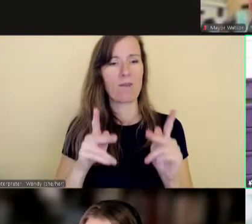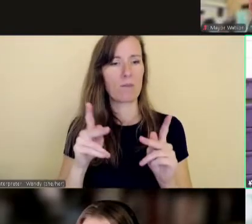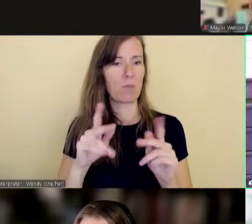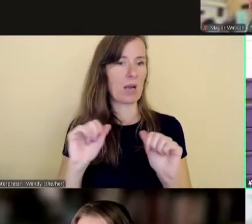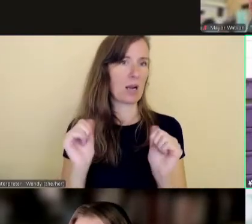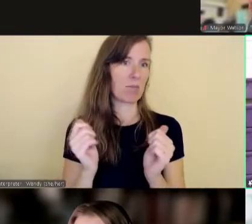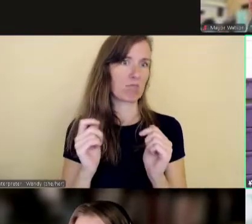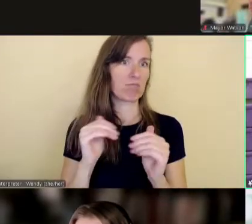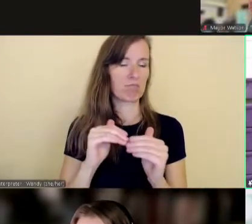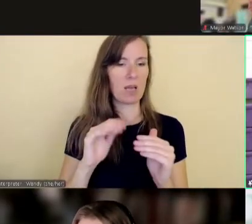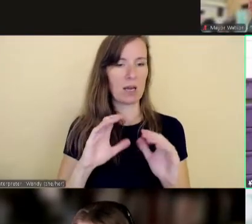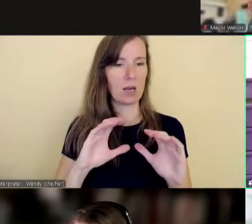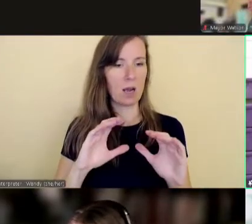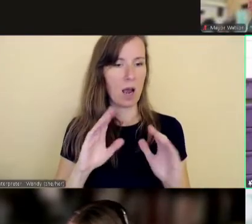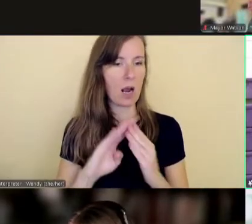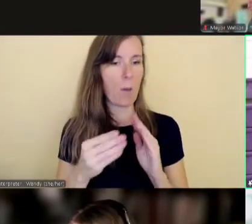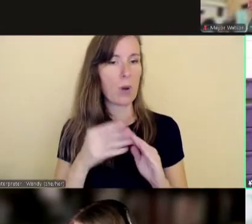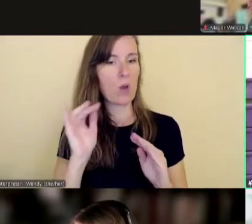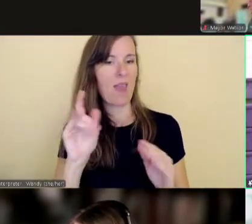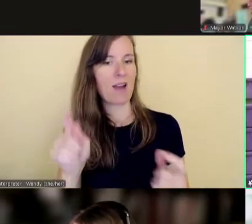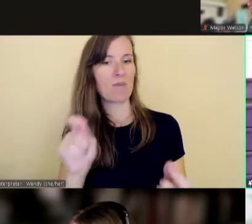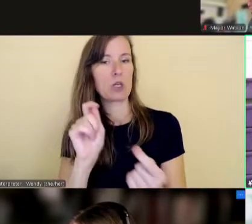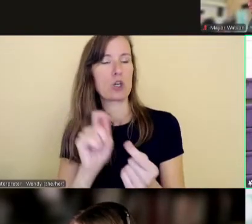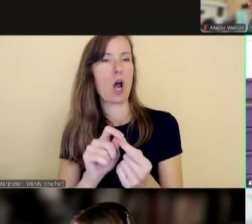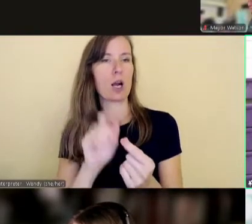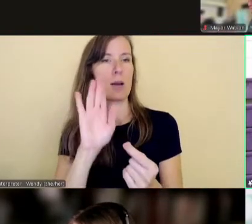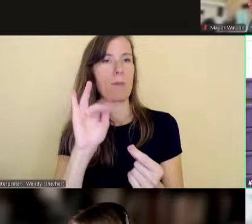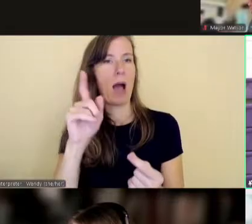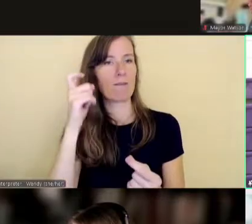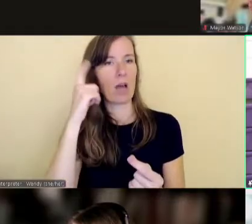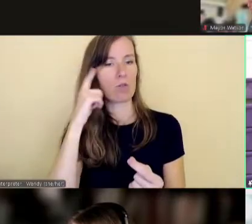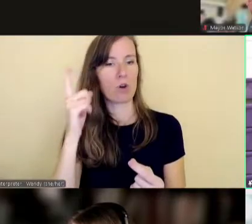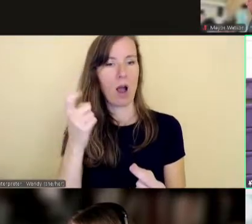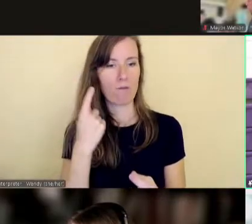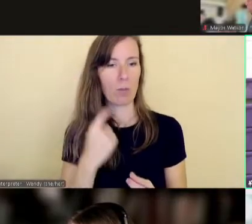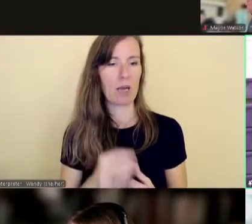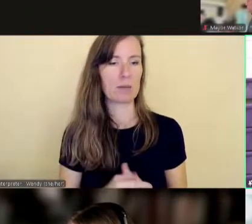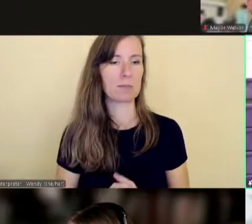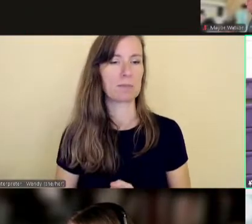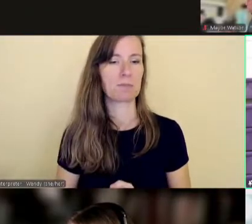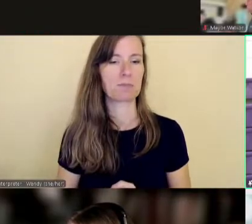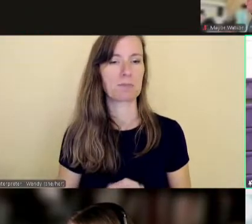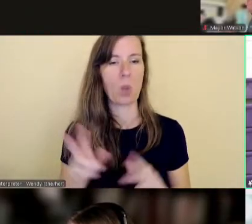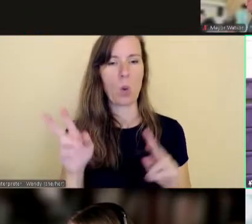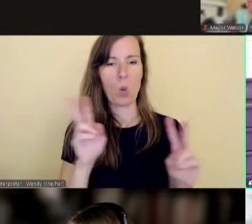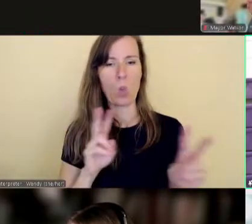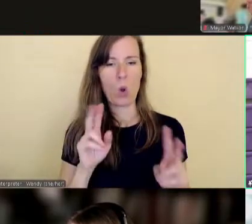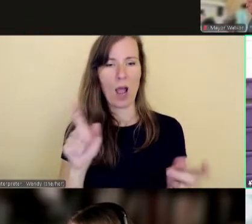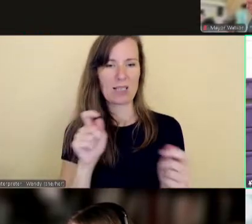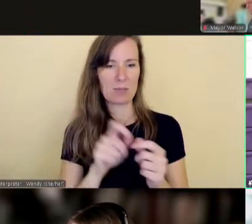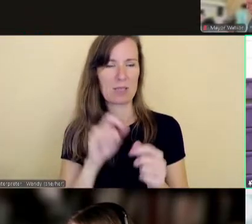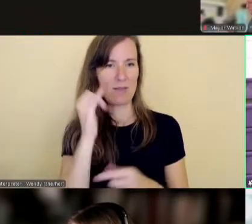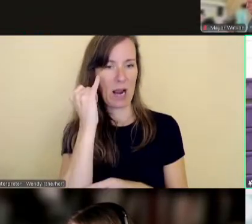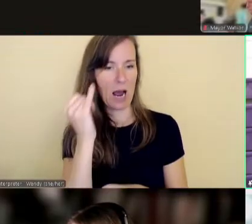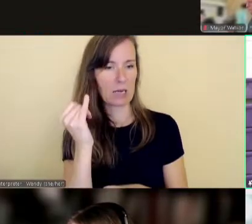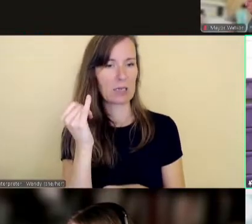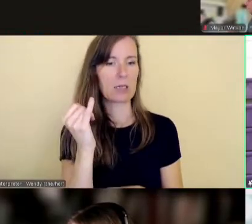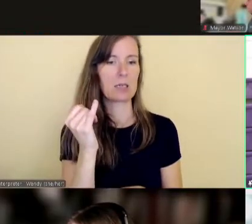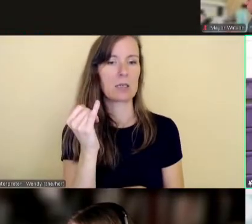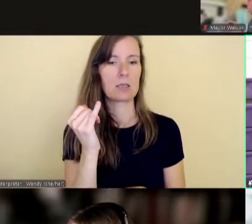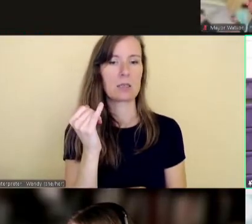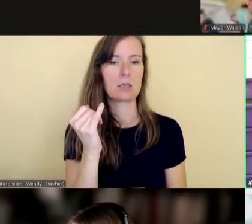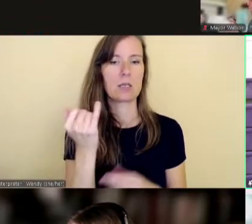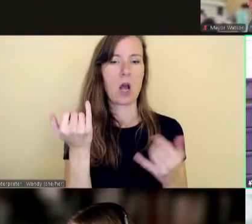focus on. One is around looking at what I think is still currently our sanctuary city policies to ensure that they are